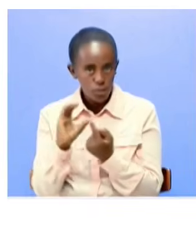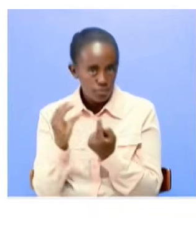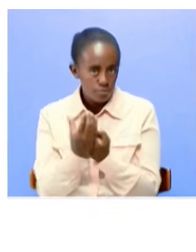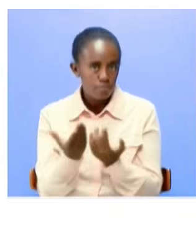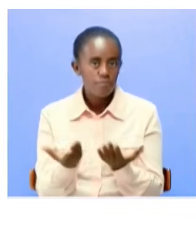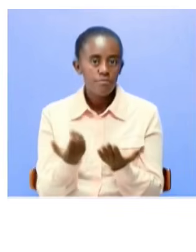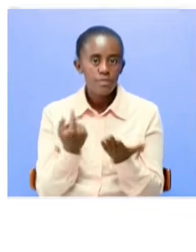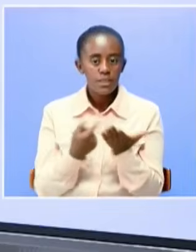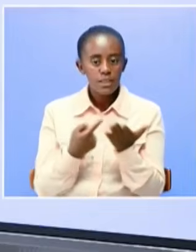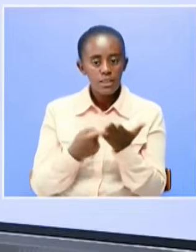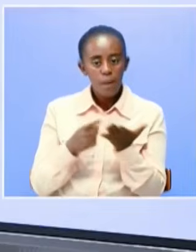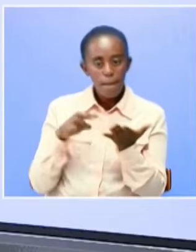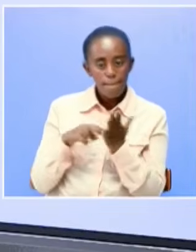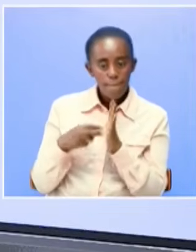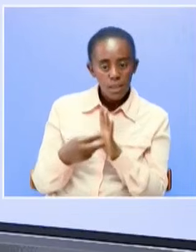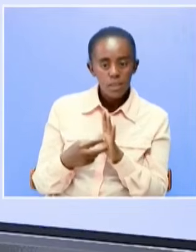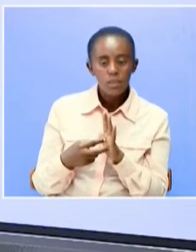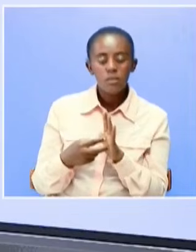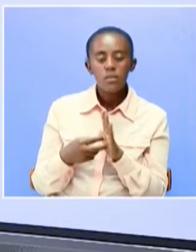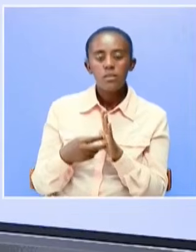This means is